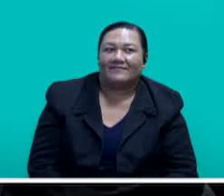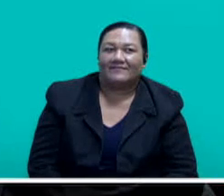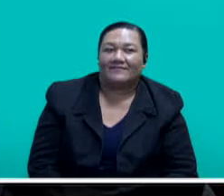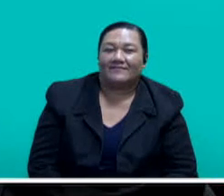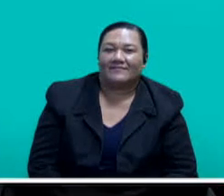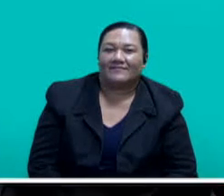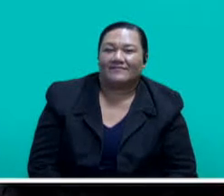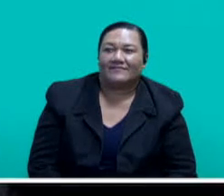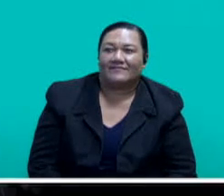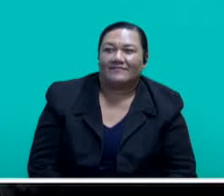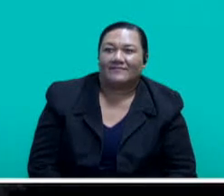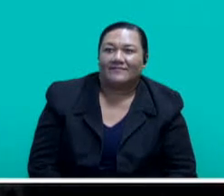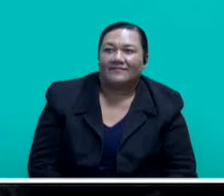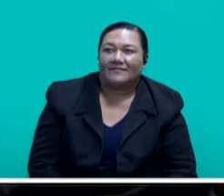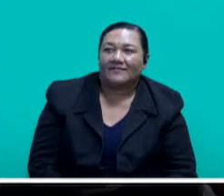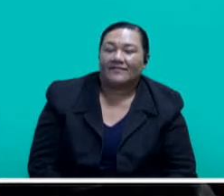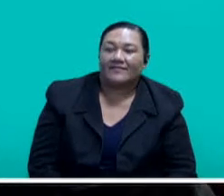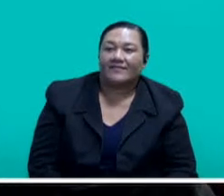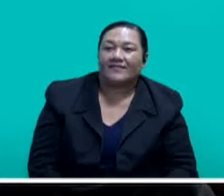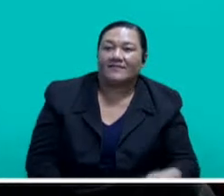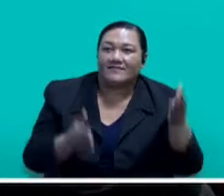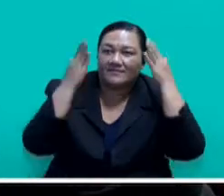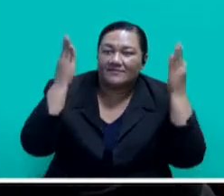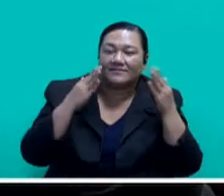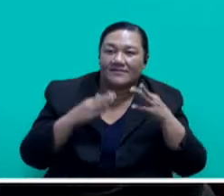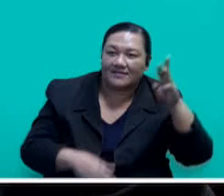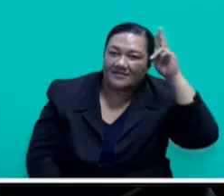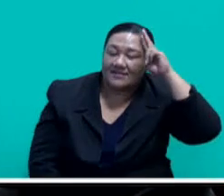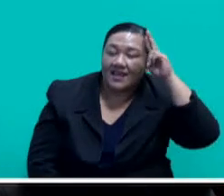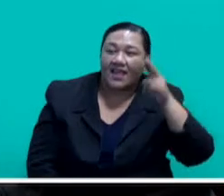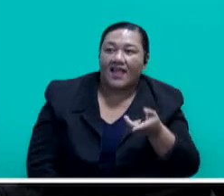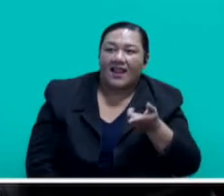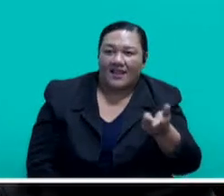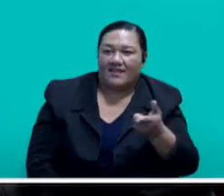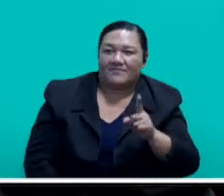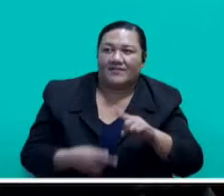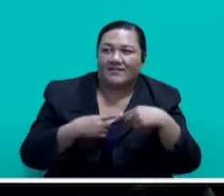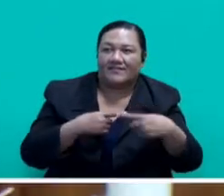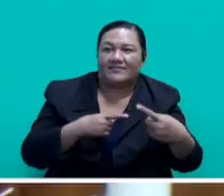Mr. Speaker, sir, let me continue. Mr. Speaker, sir,